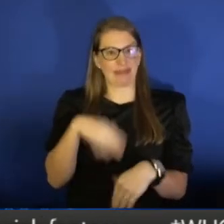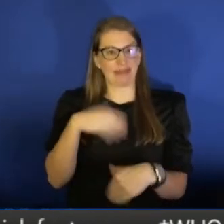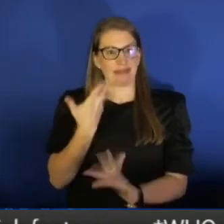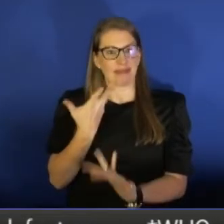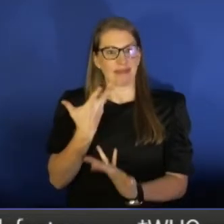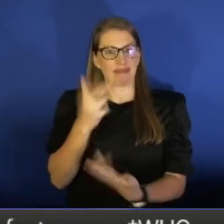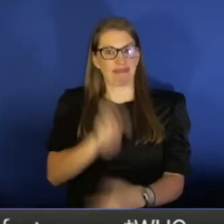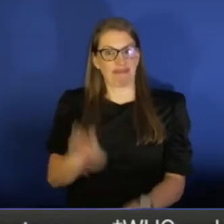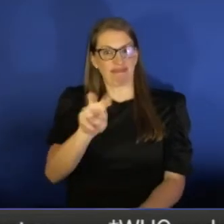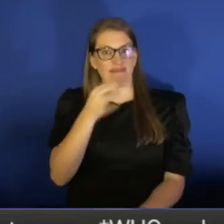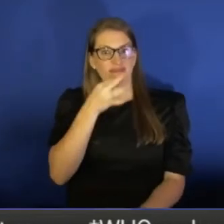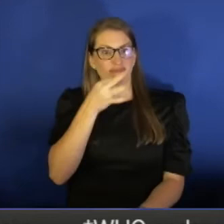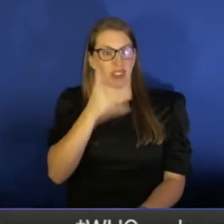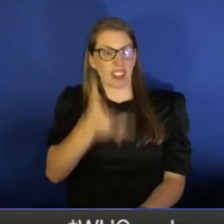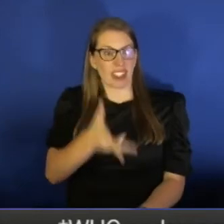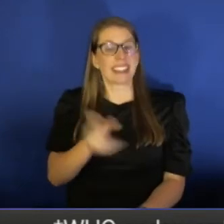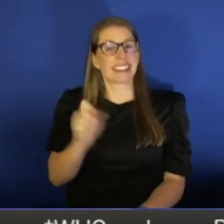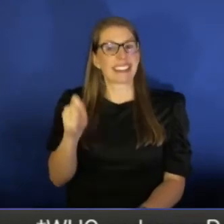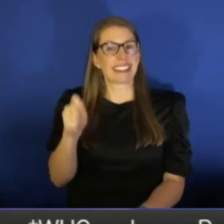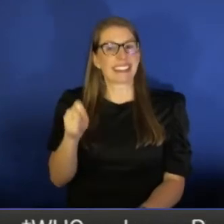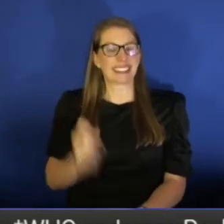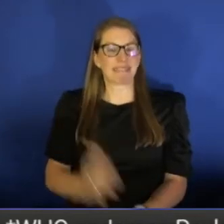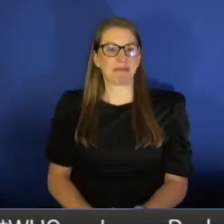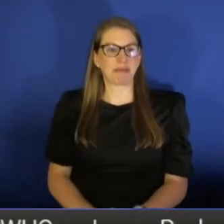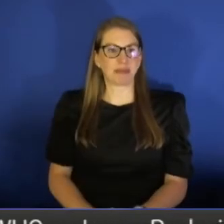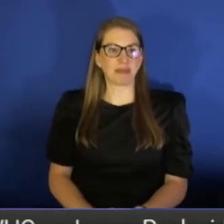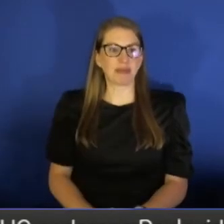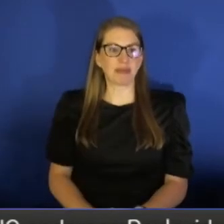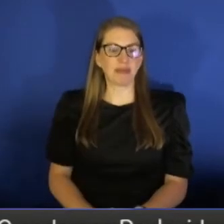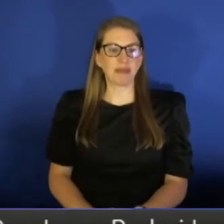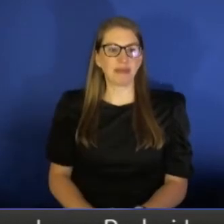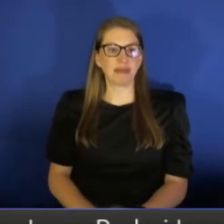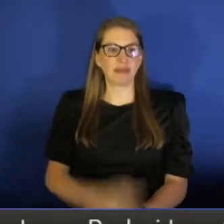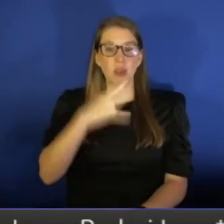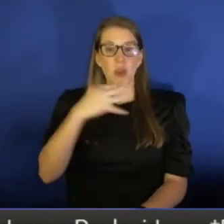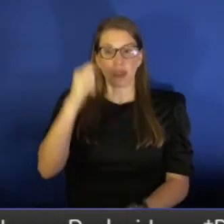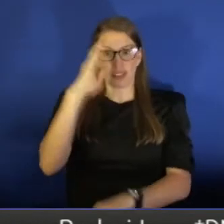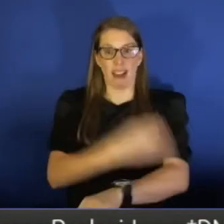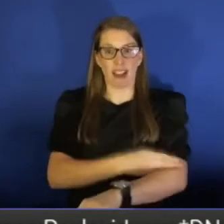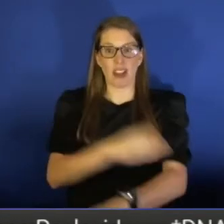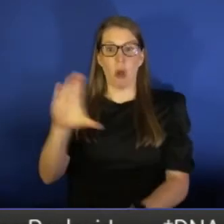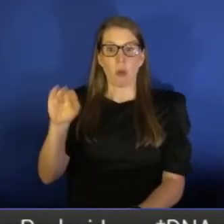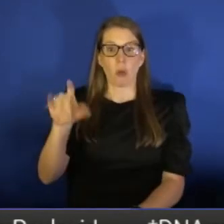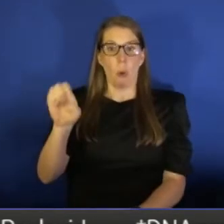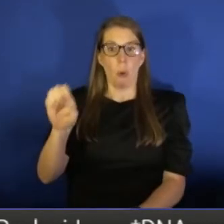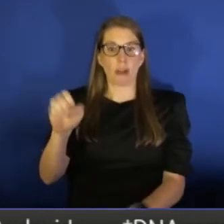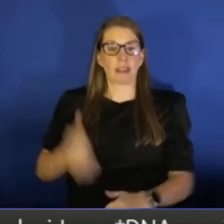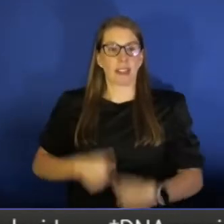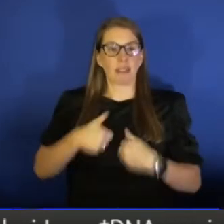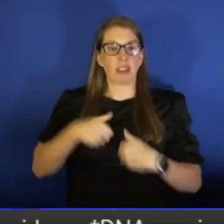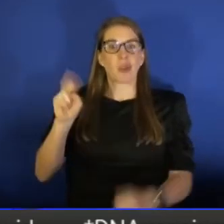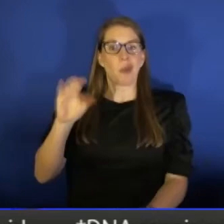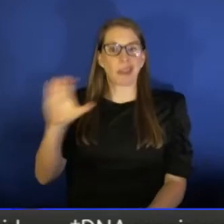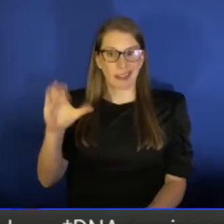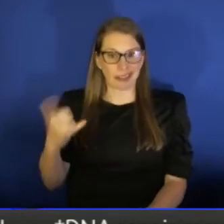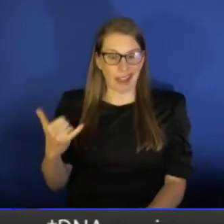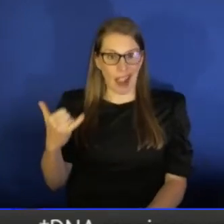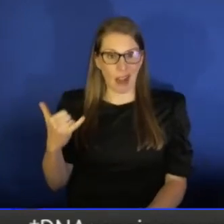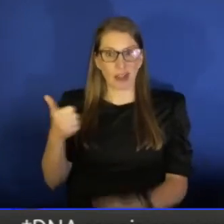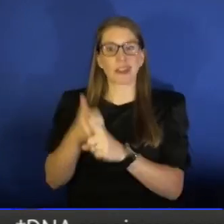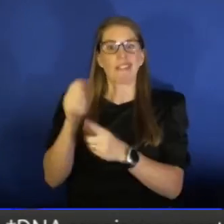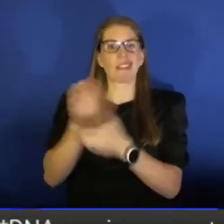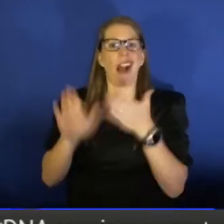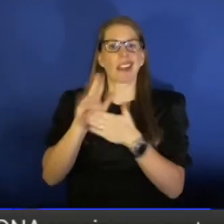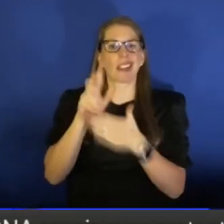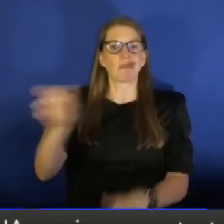together, aren't we? We are. My oldest son Cole lives in North Carolina now. So he went to college out there. He's out